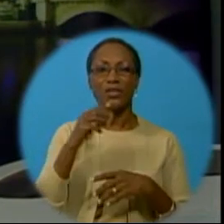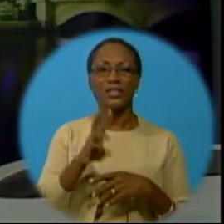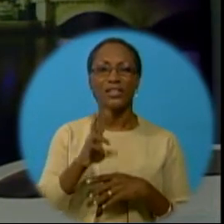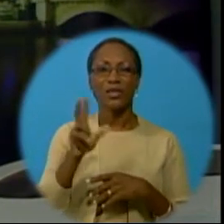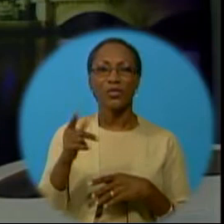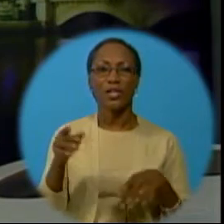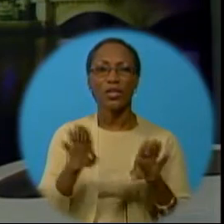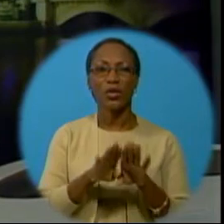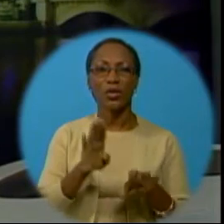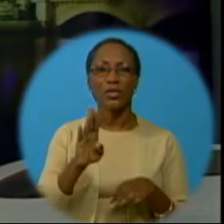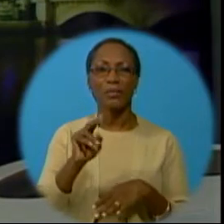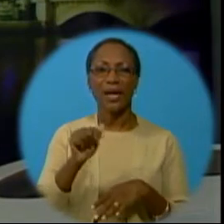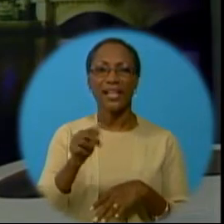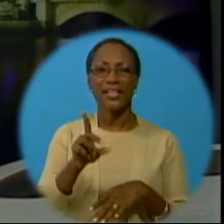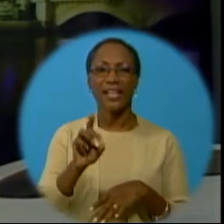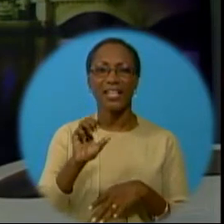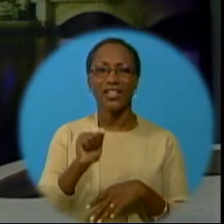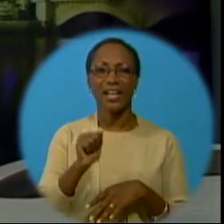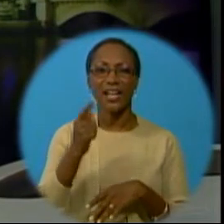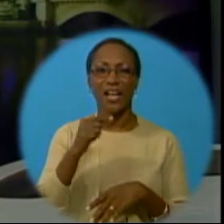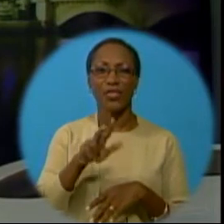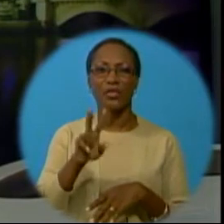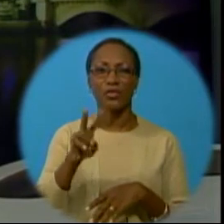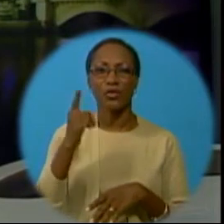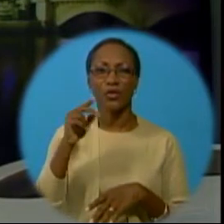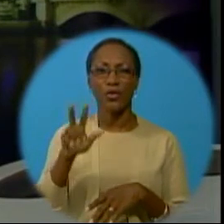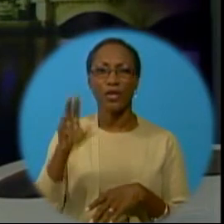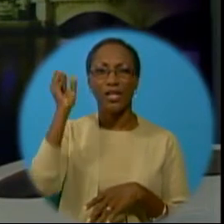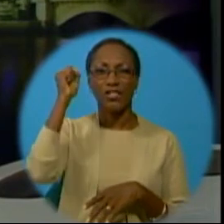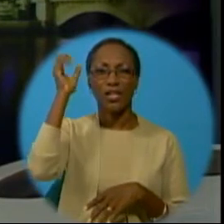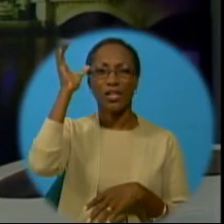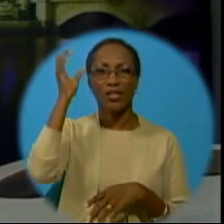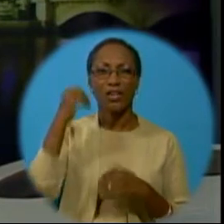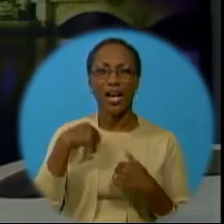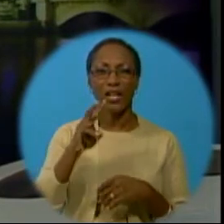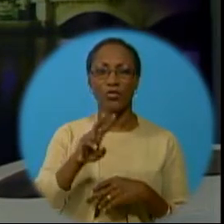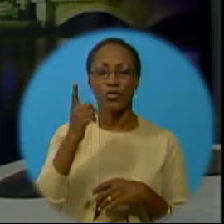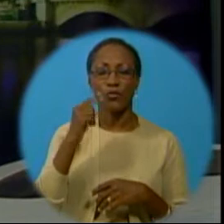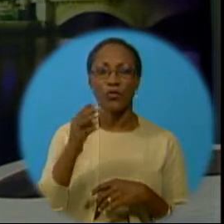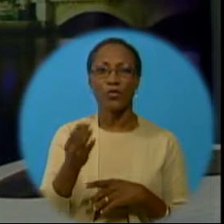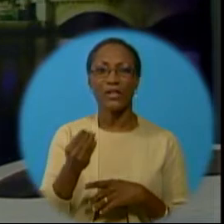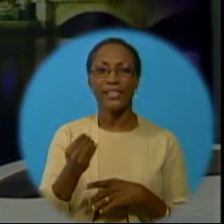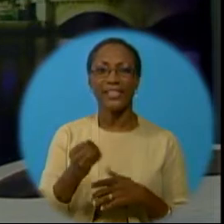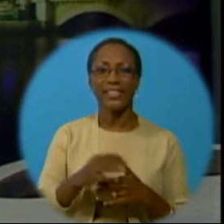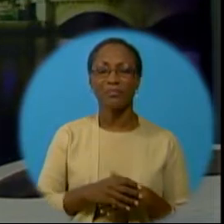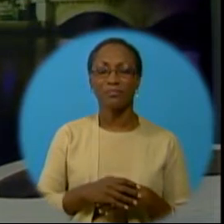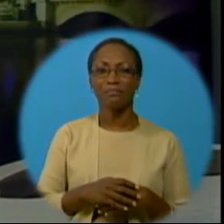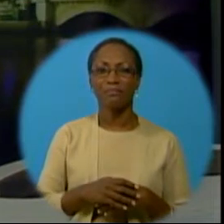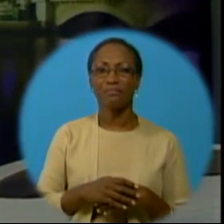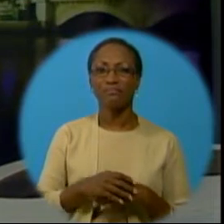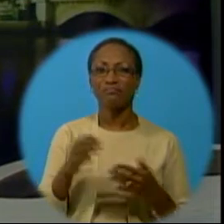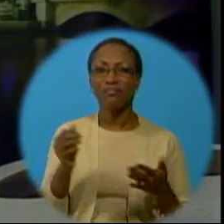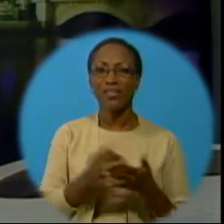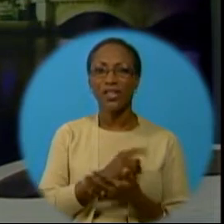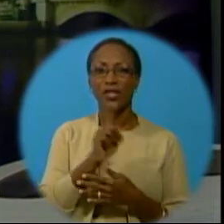close, Bangladesh A in their second innings were 32 for 3. Sheldon Cottrell has so far taken 2 for 14. Well, New